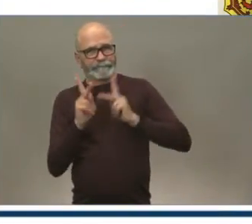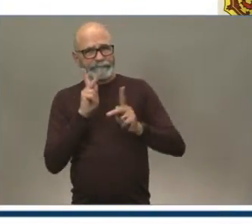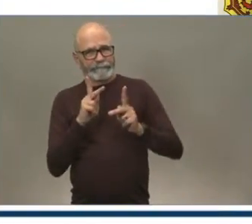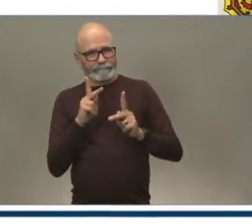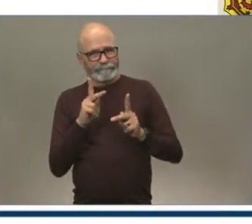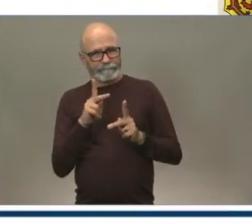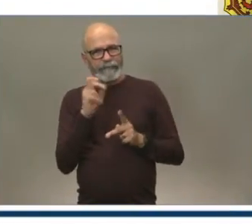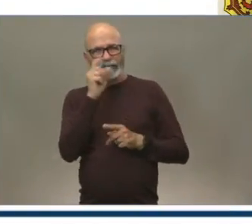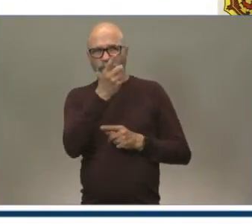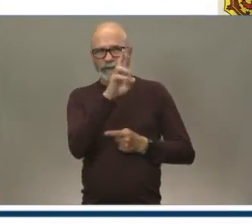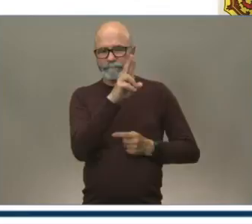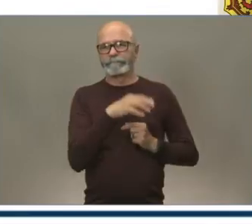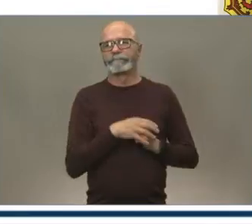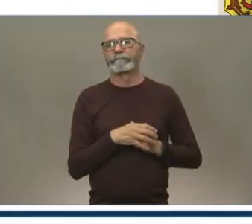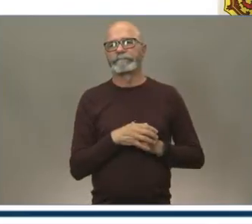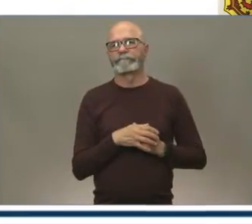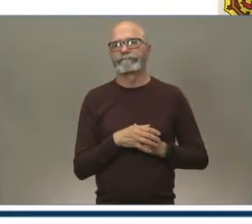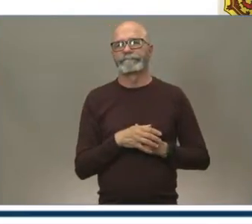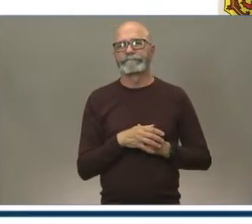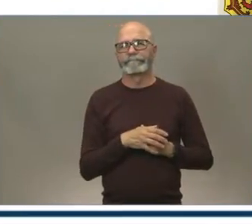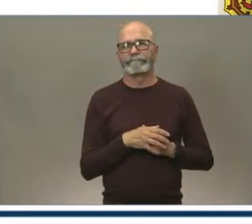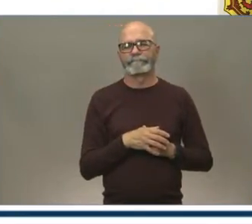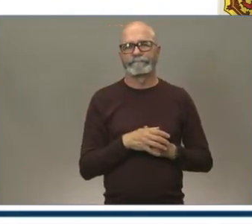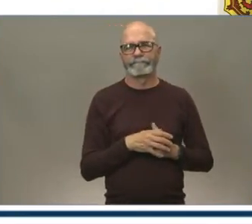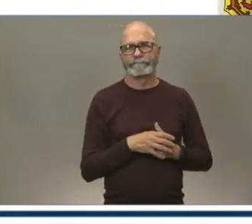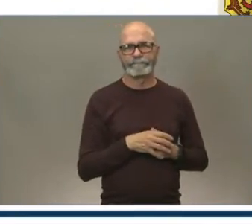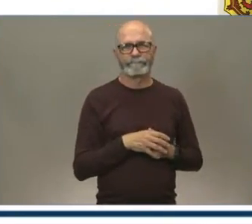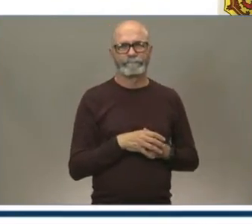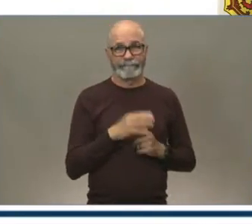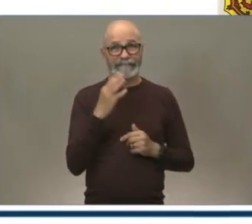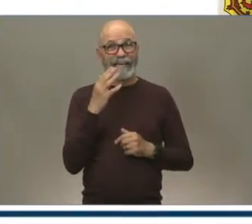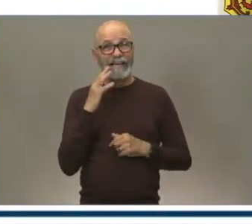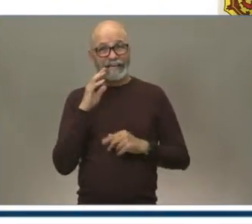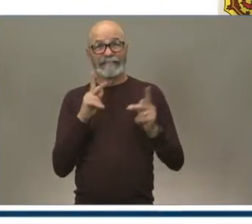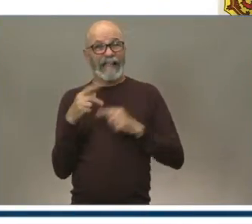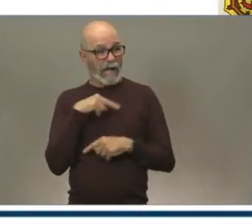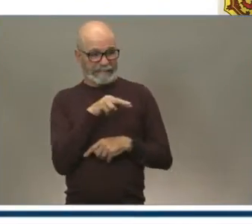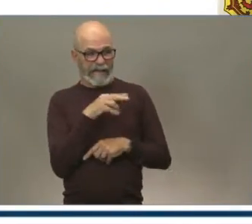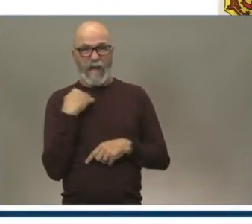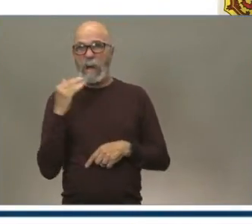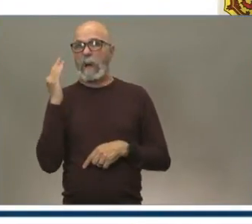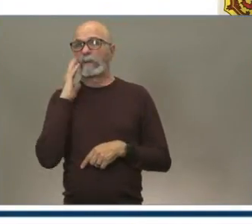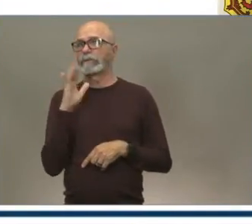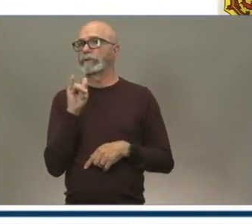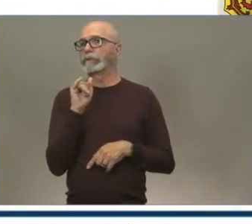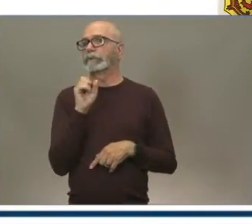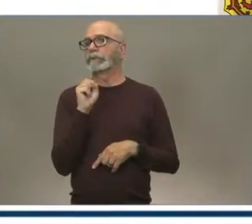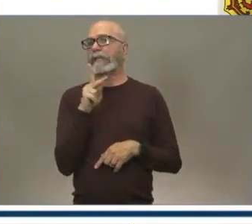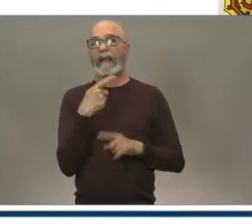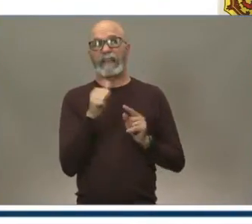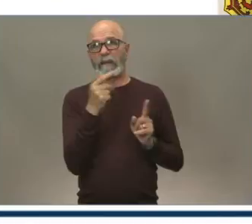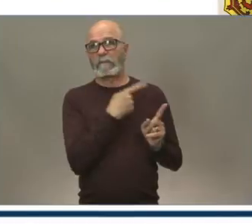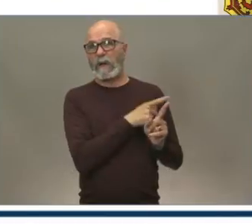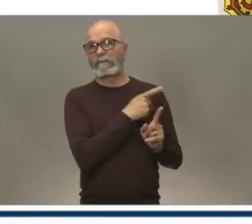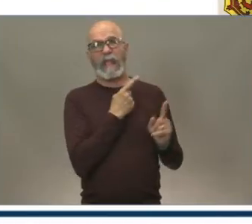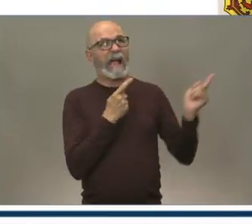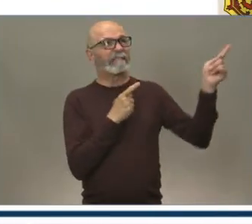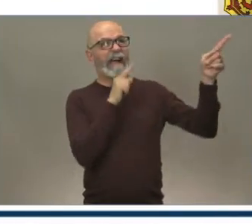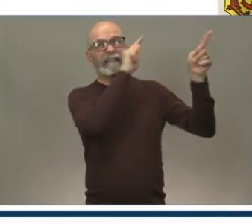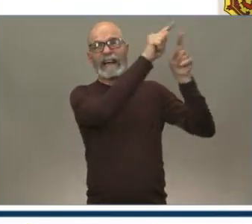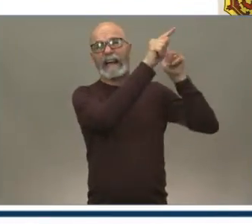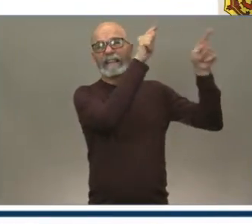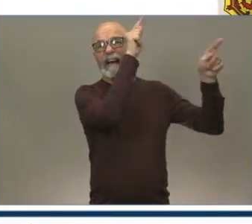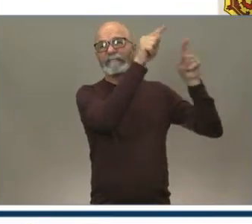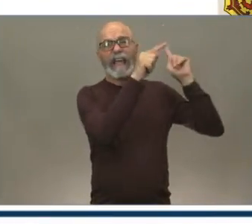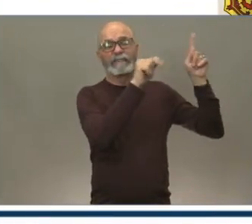very comfortable with taking, understanding the risks, knowing what other provinces are doing to open this up. With a case level as high